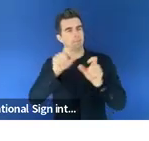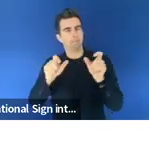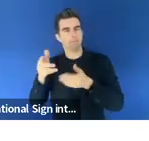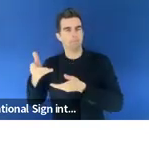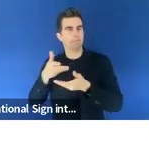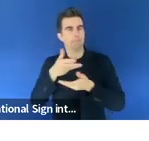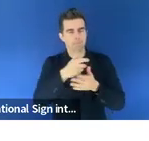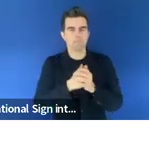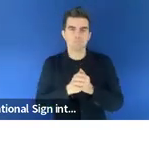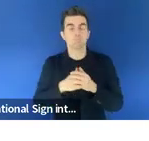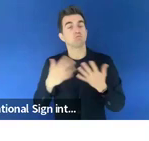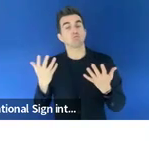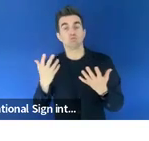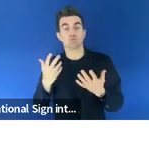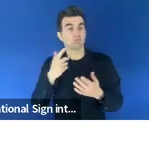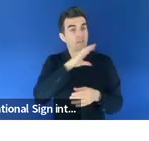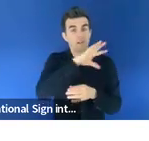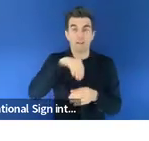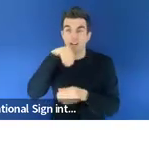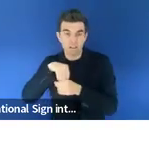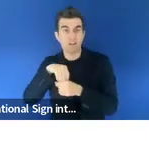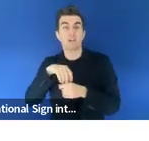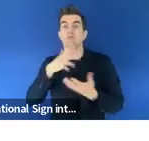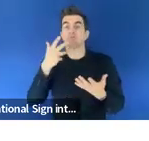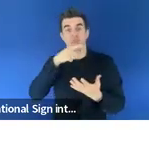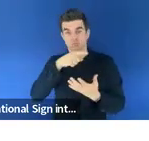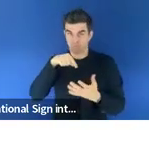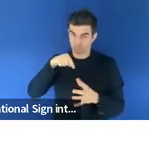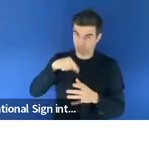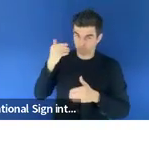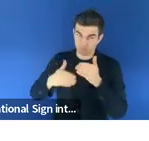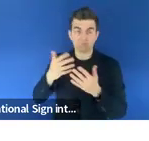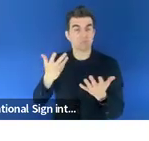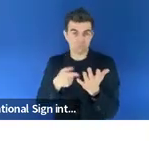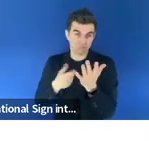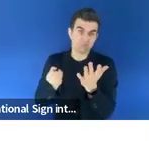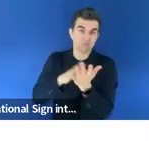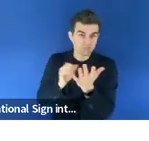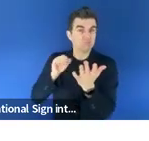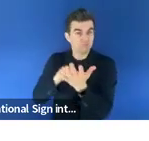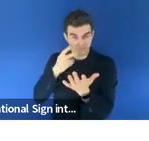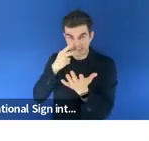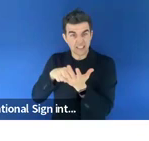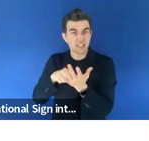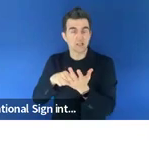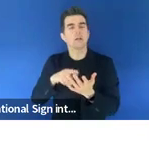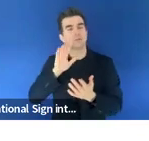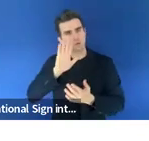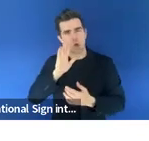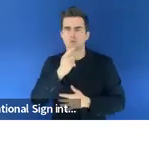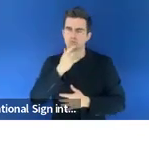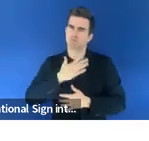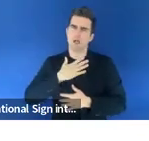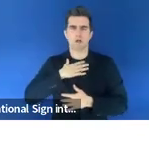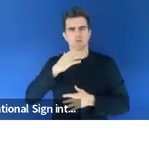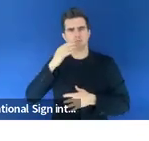and make it public. So put your voice out there on social media, talking about the trends that are happening in